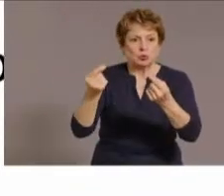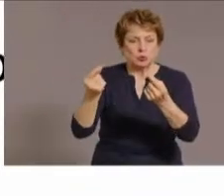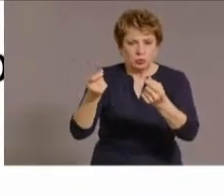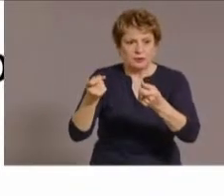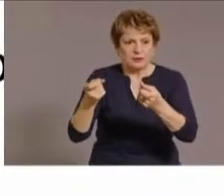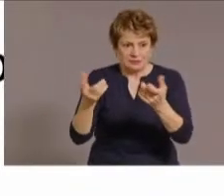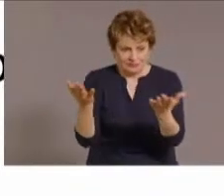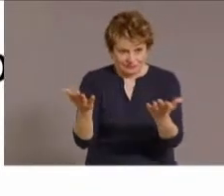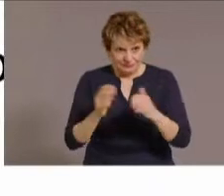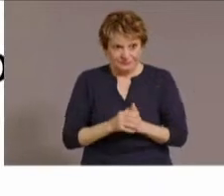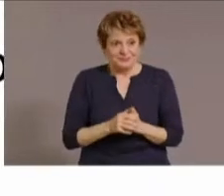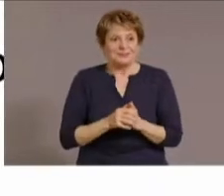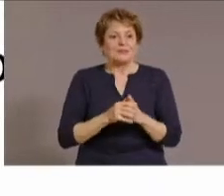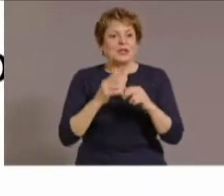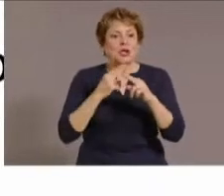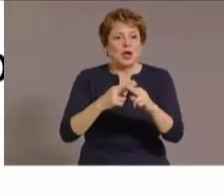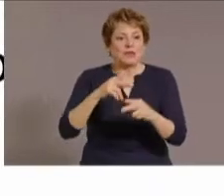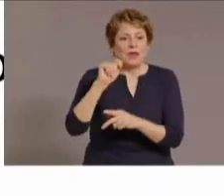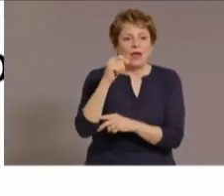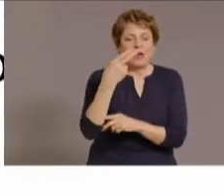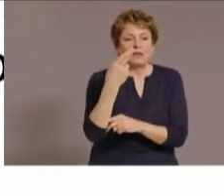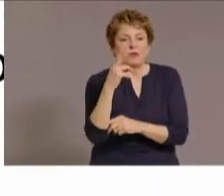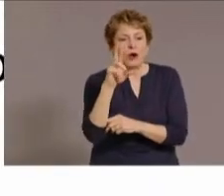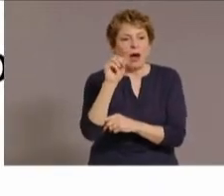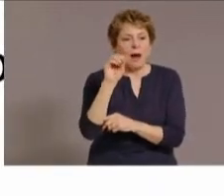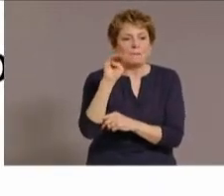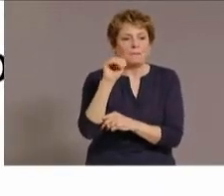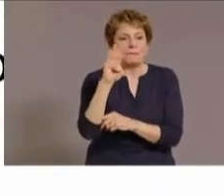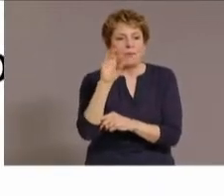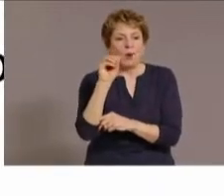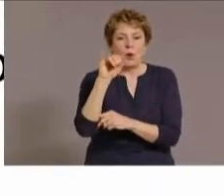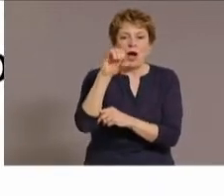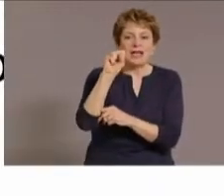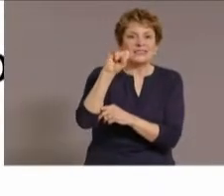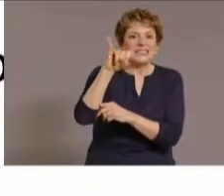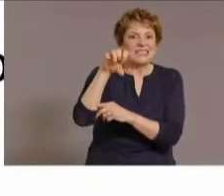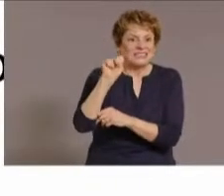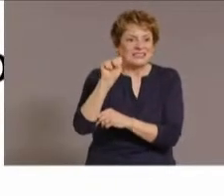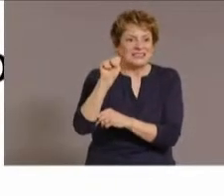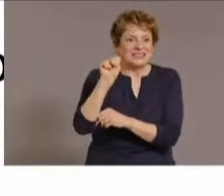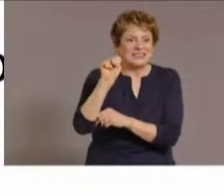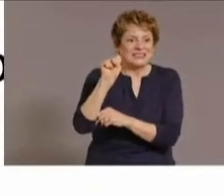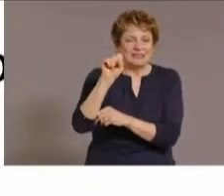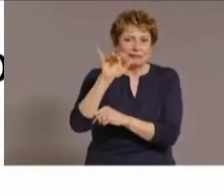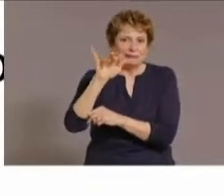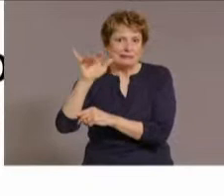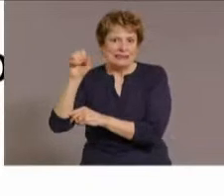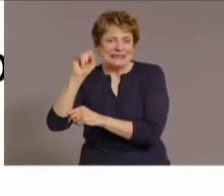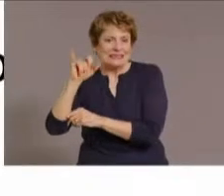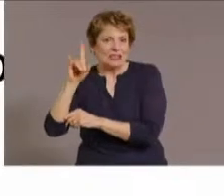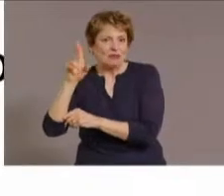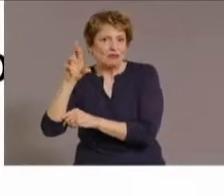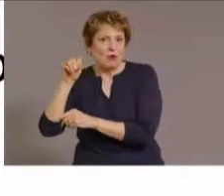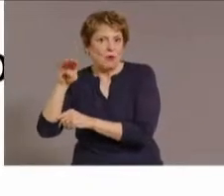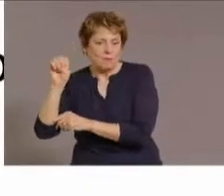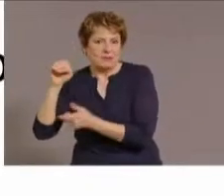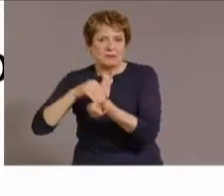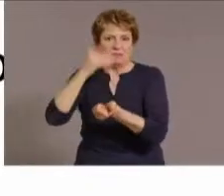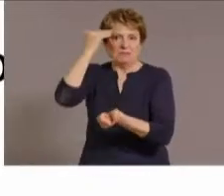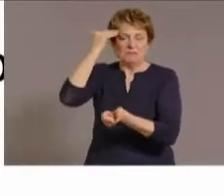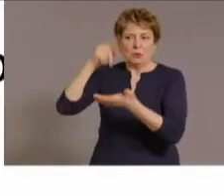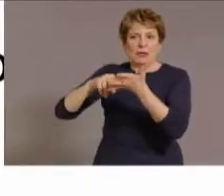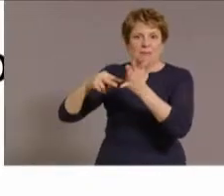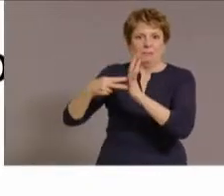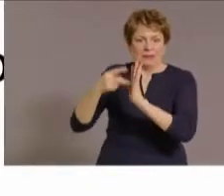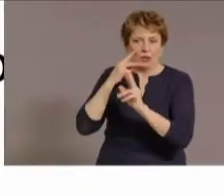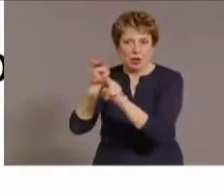now calling thrombocytopenia syndrome. These cases occurred primarily in females that were between the